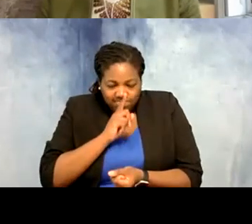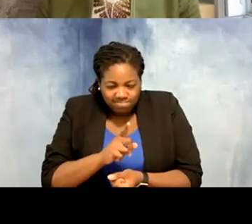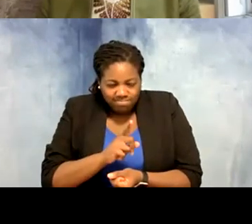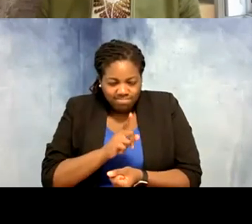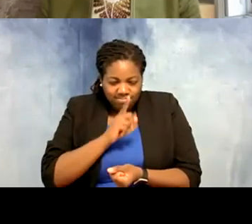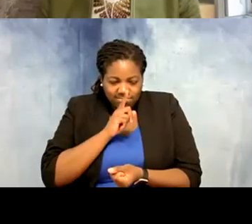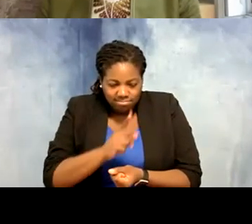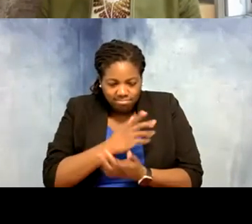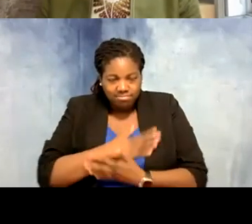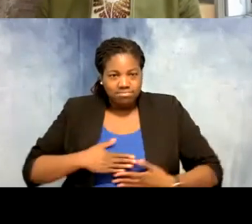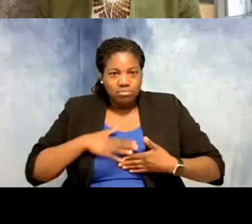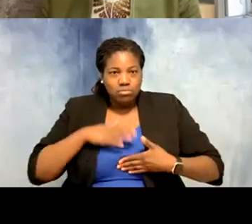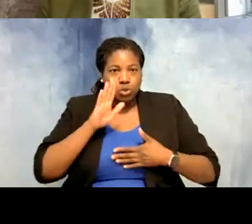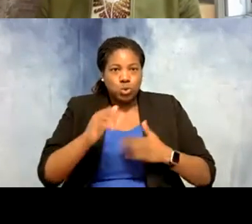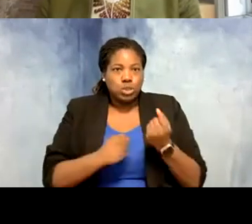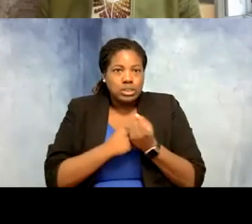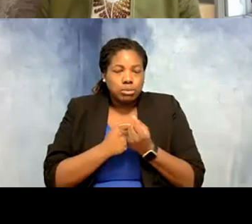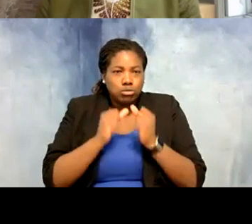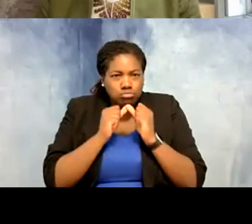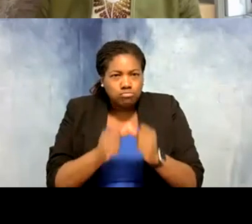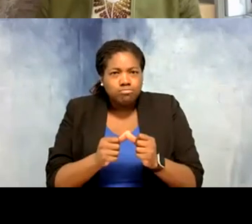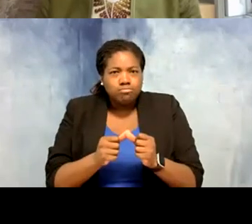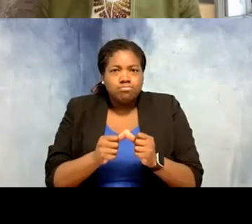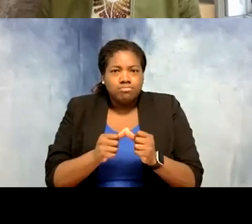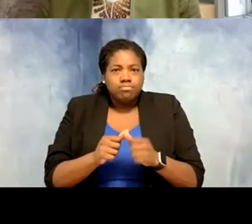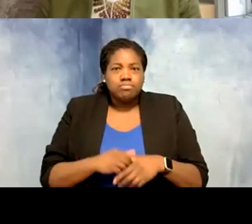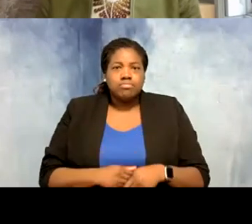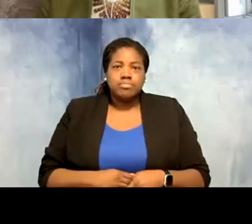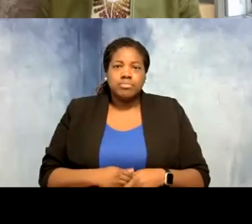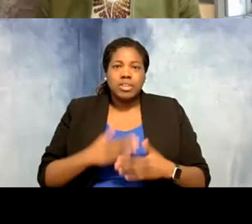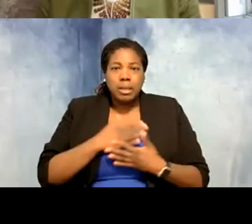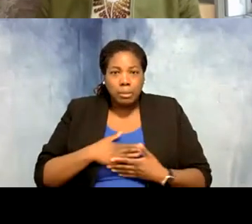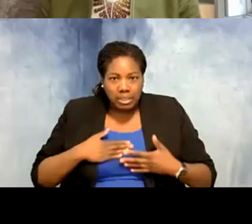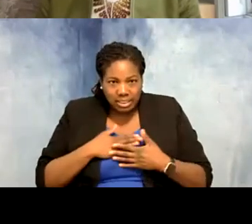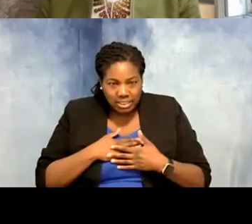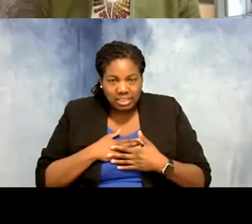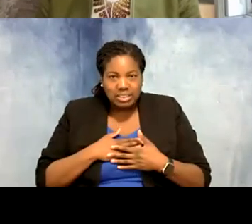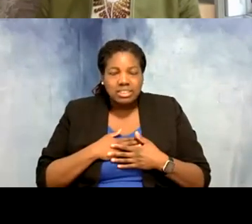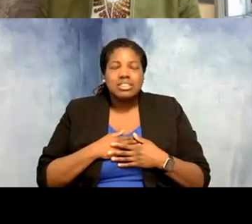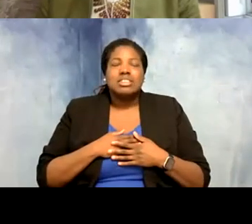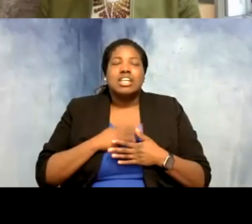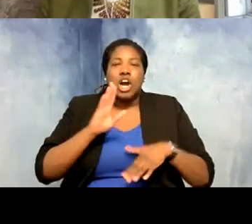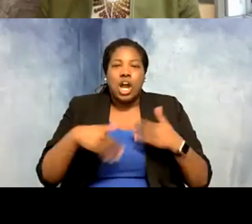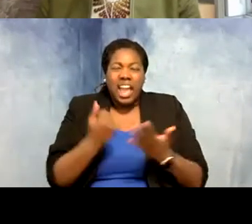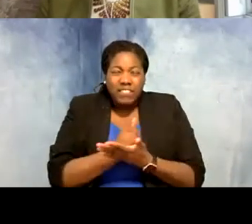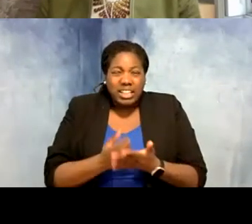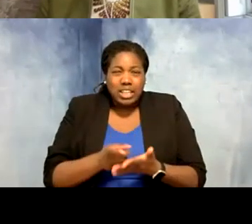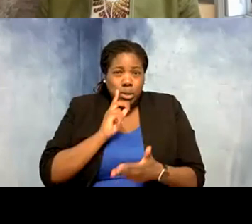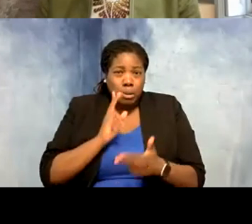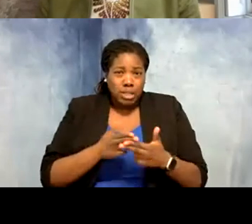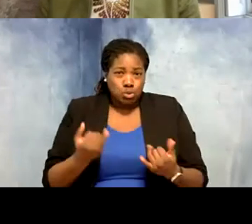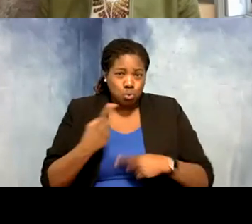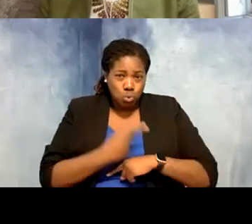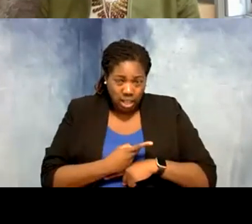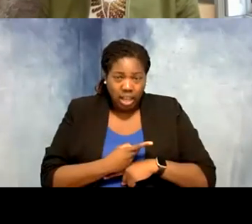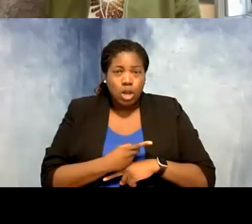appreciate your continued support, engagement, and activism. Please take all the actions we mentioned today,